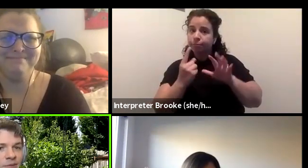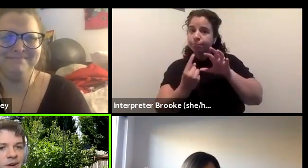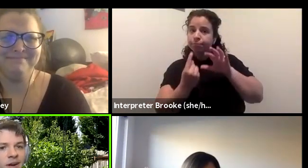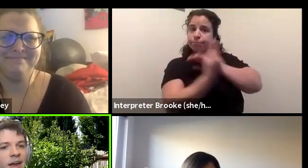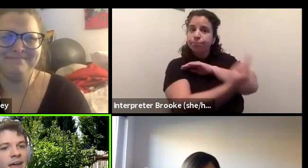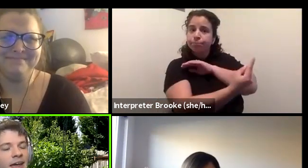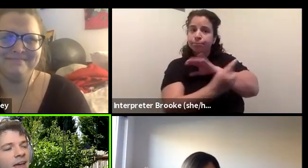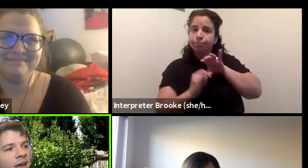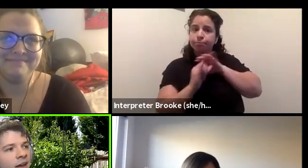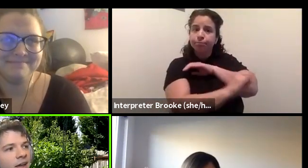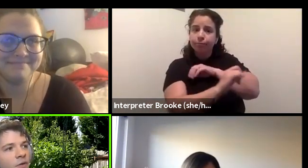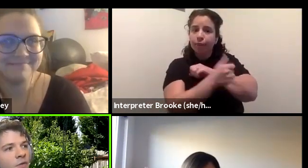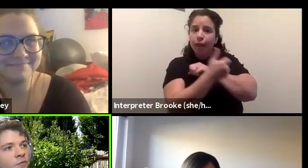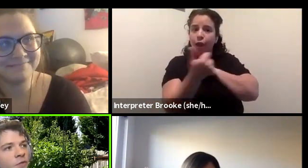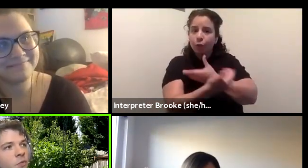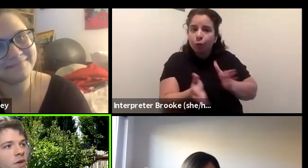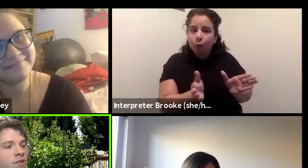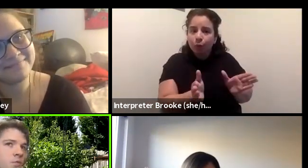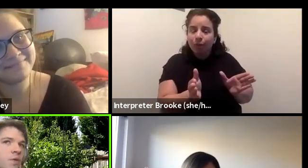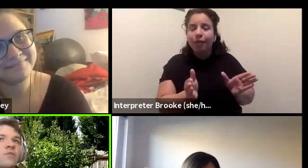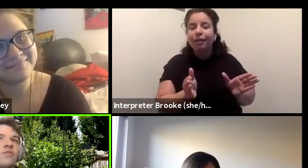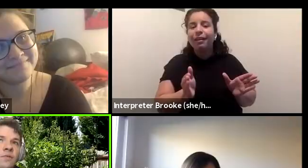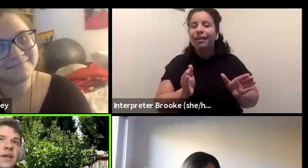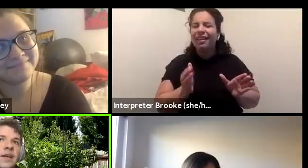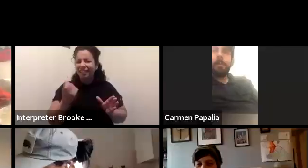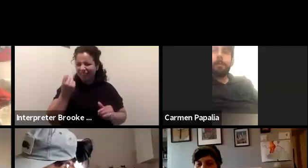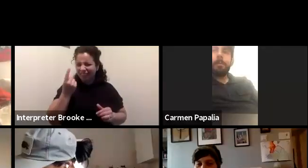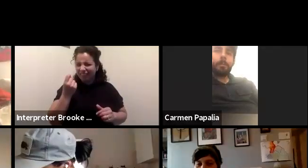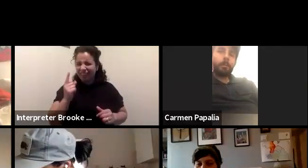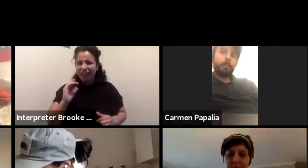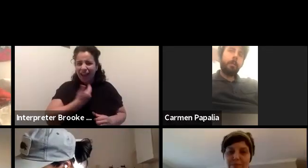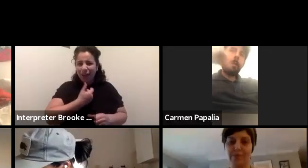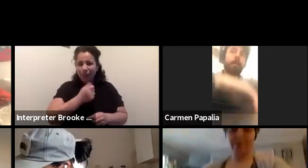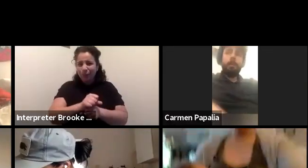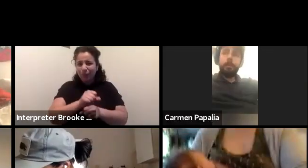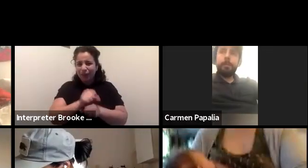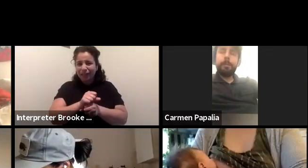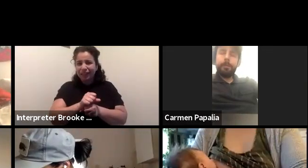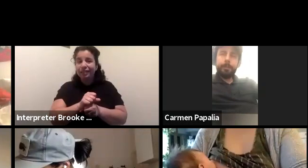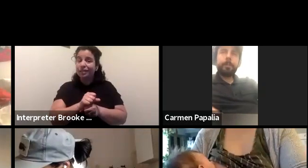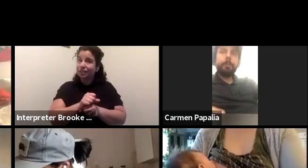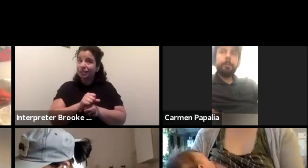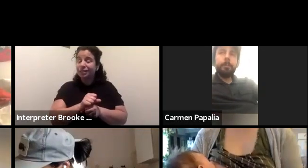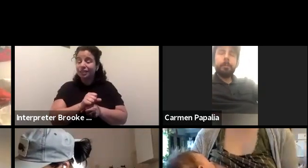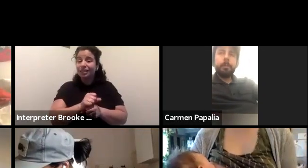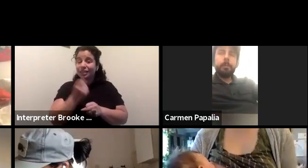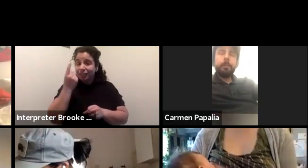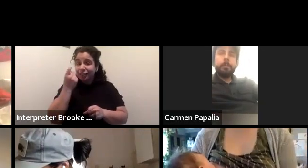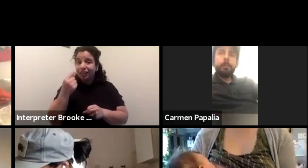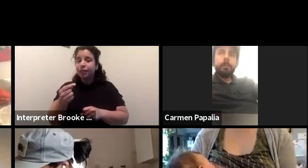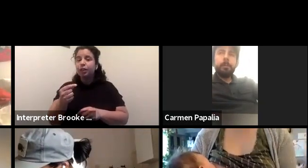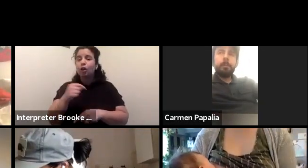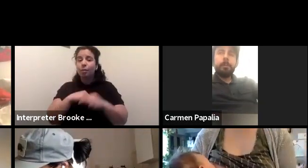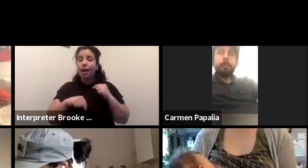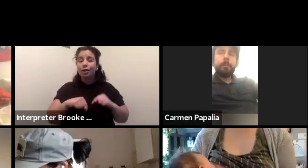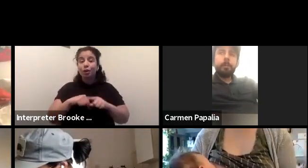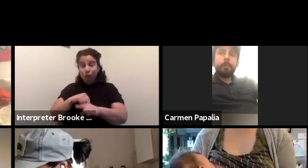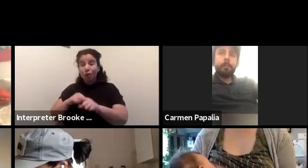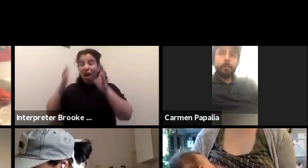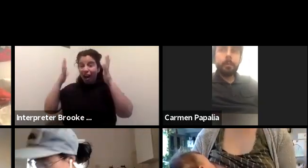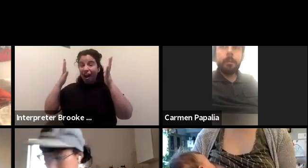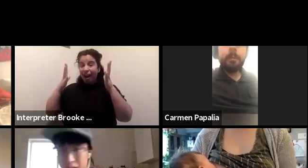or whatever. And for the work that we're doing, again, going back to what you had said, yeah, there